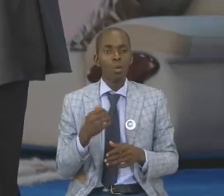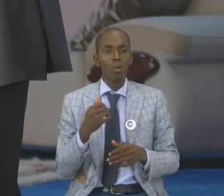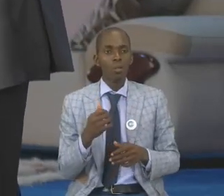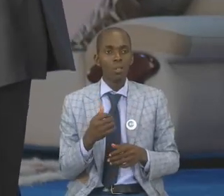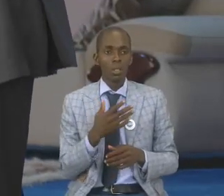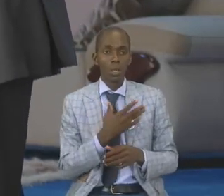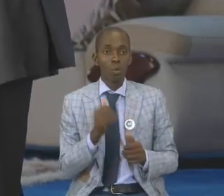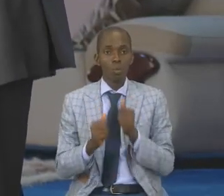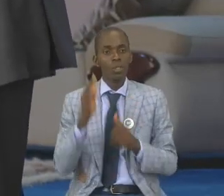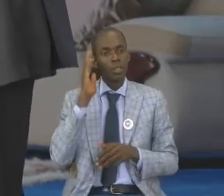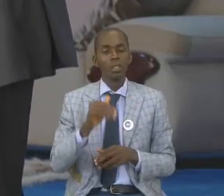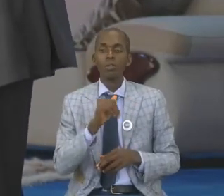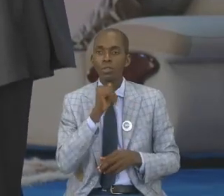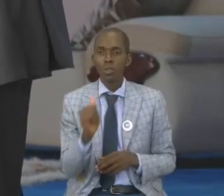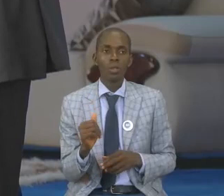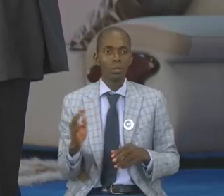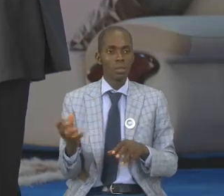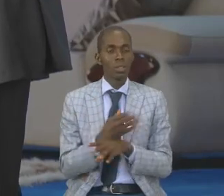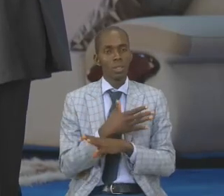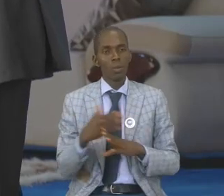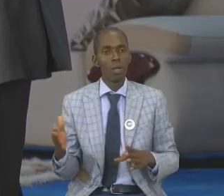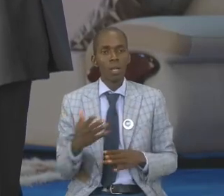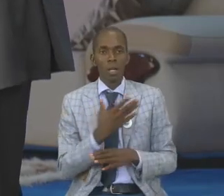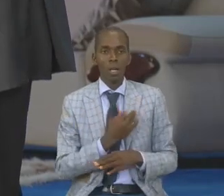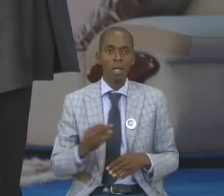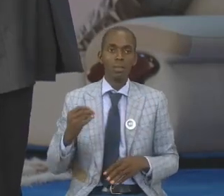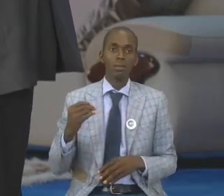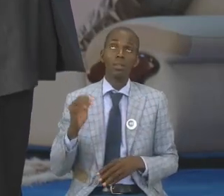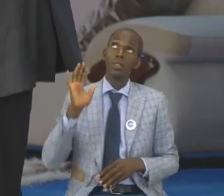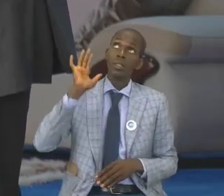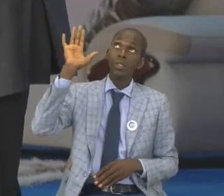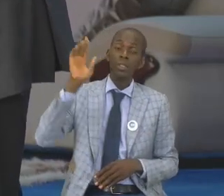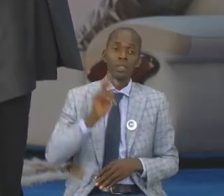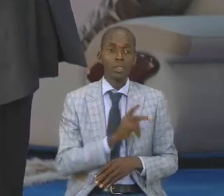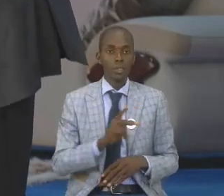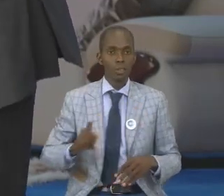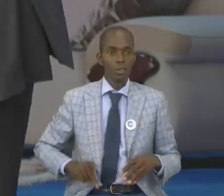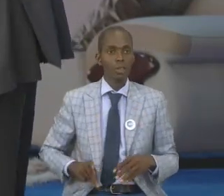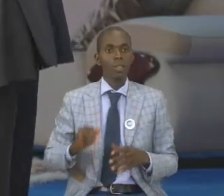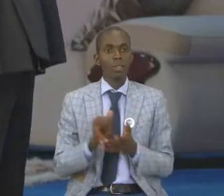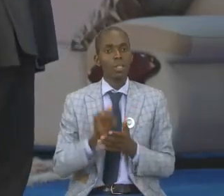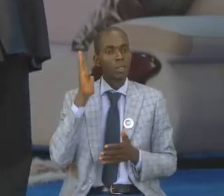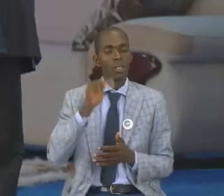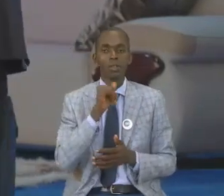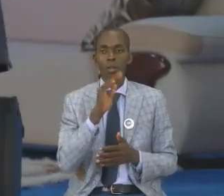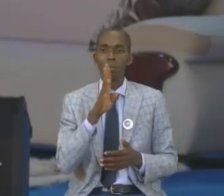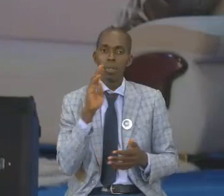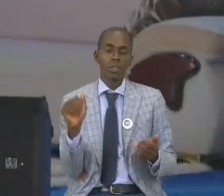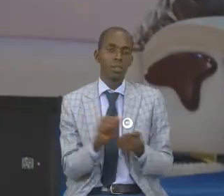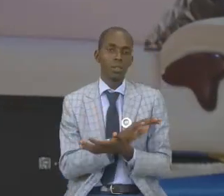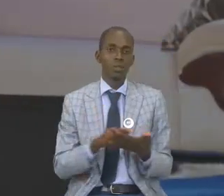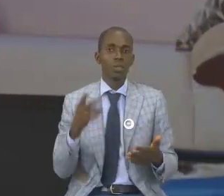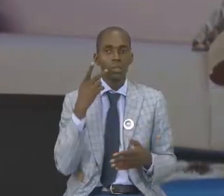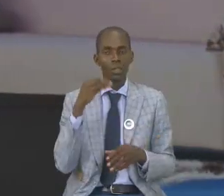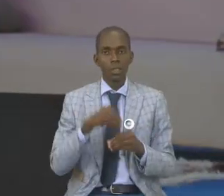which shall not pass away. And then it says, which shall not be destroyed. Look at chapter 8, and